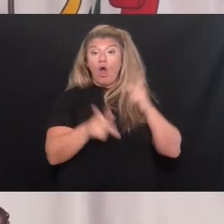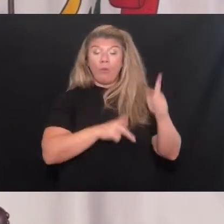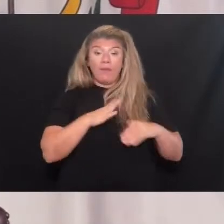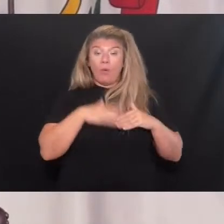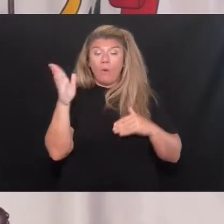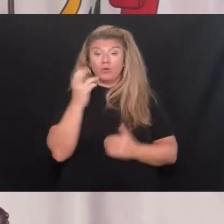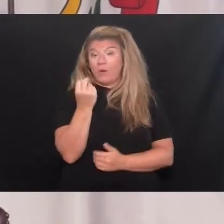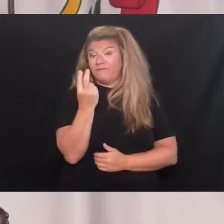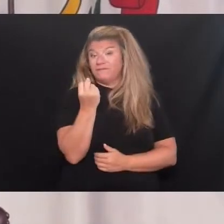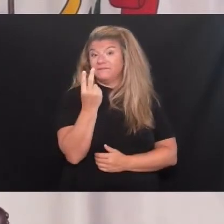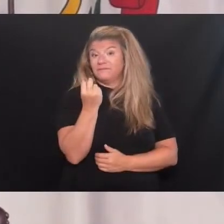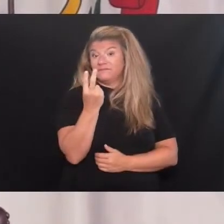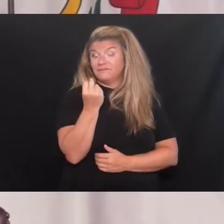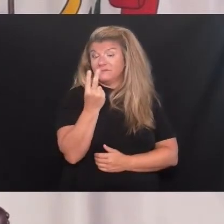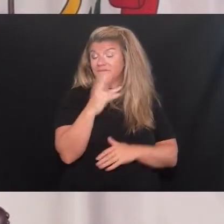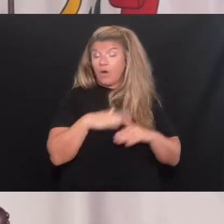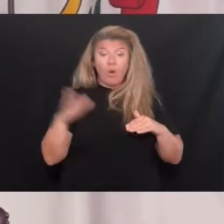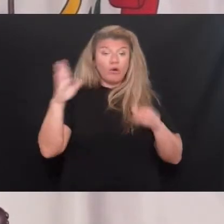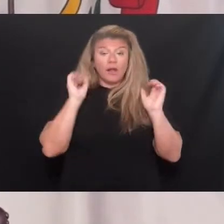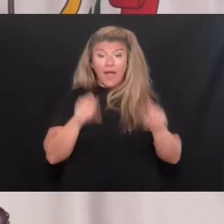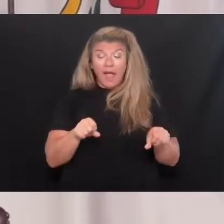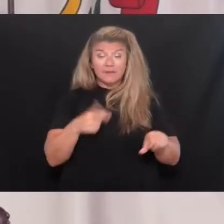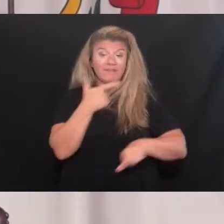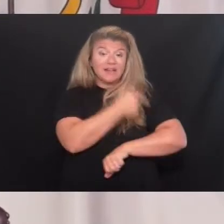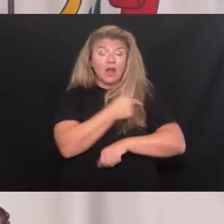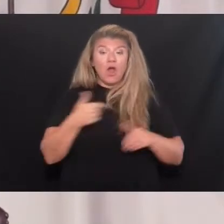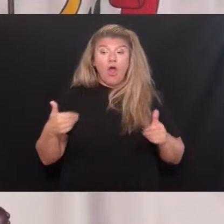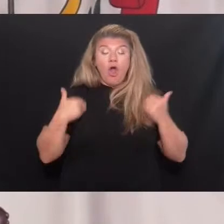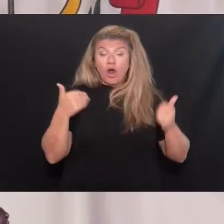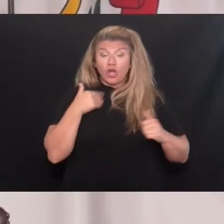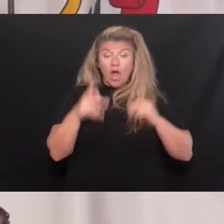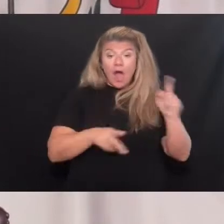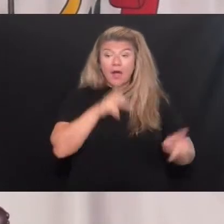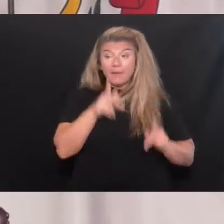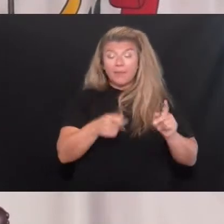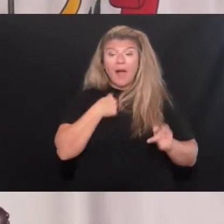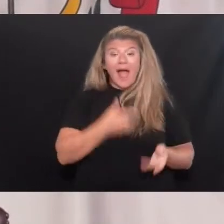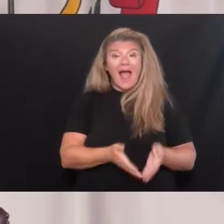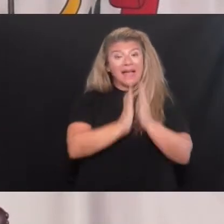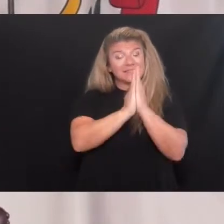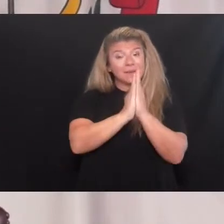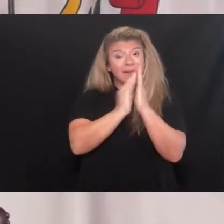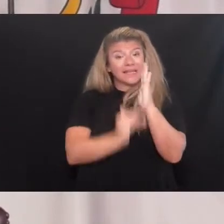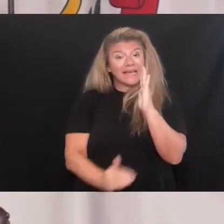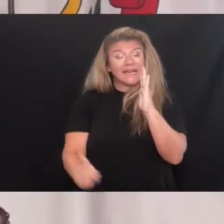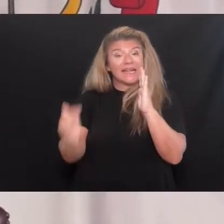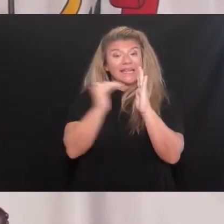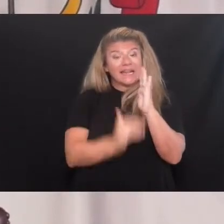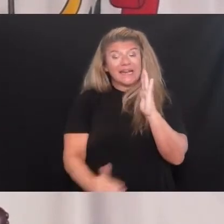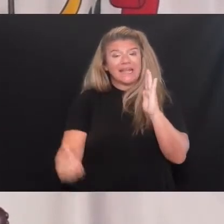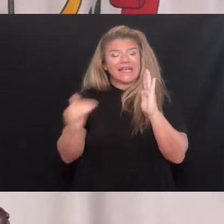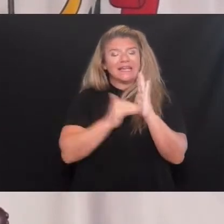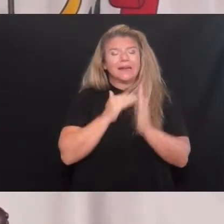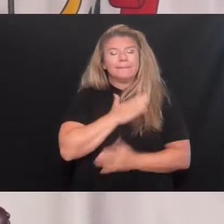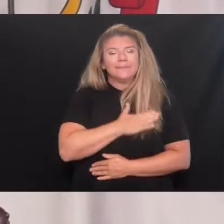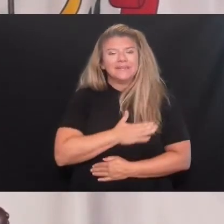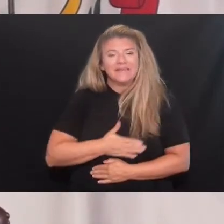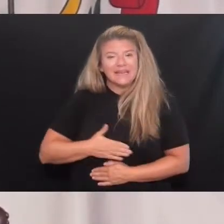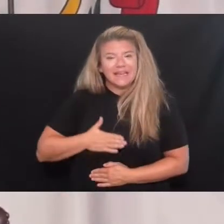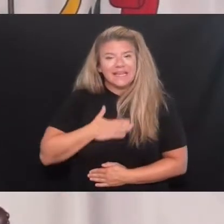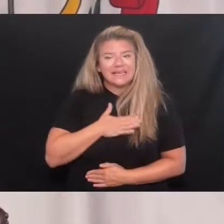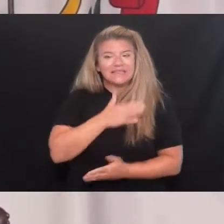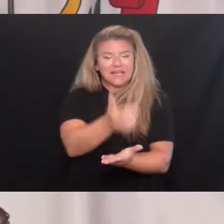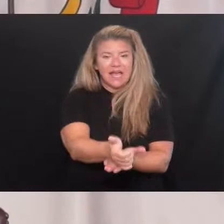years of age and older. Our young people, I ask them over and over and over, please help